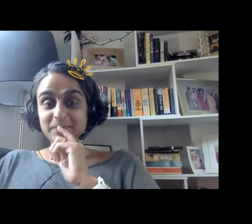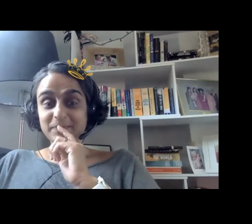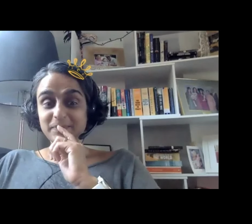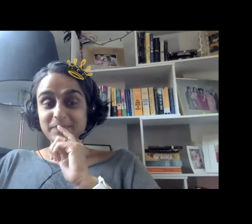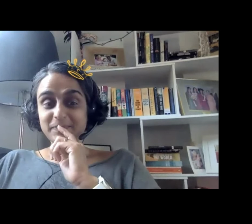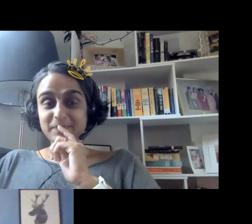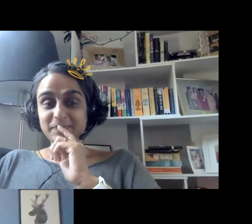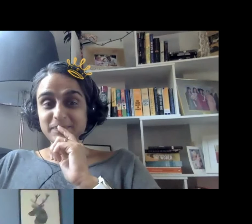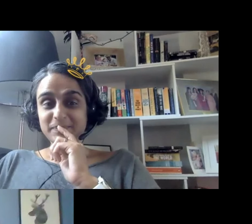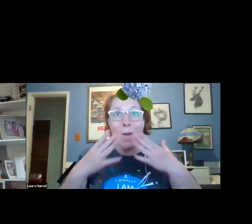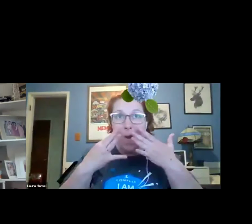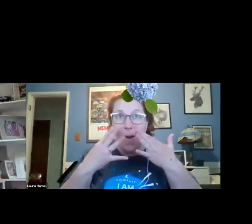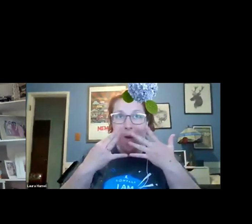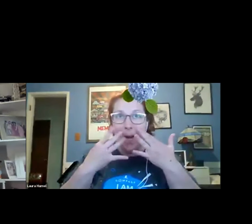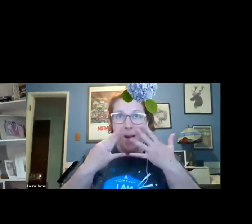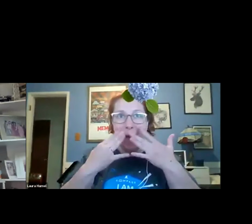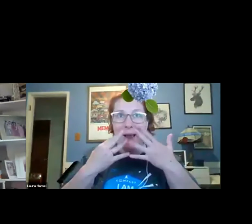and Pubs host.